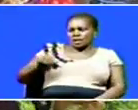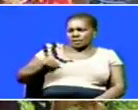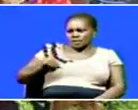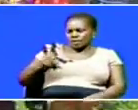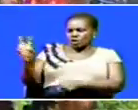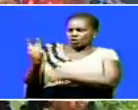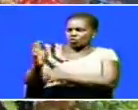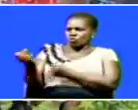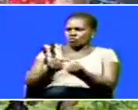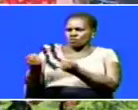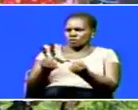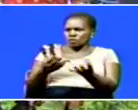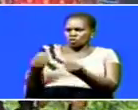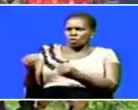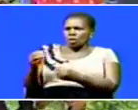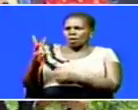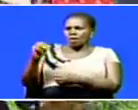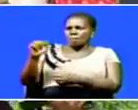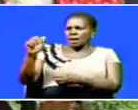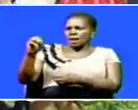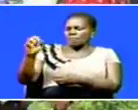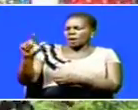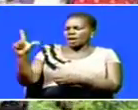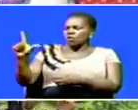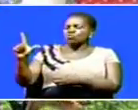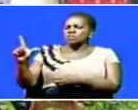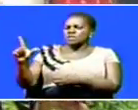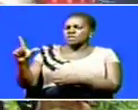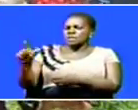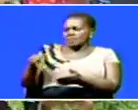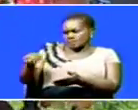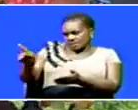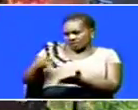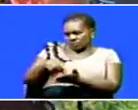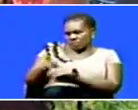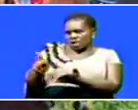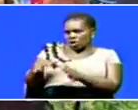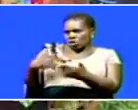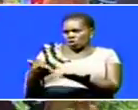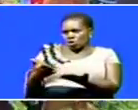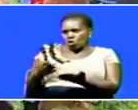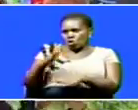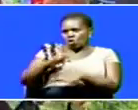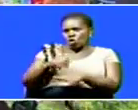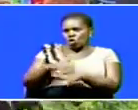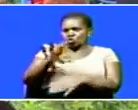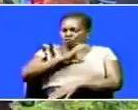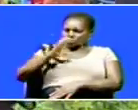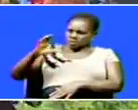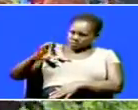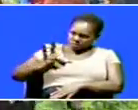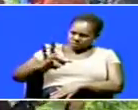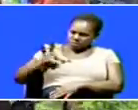Anatafuta gari, waperekwa kwa mamaruse. Yeye tu ndiye anatasimamia hiyo dawa. Ama atuabia atuite tu kama komiti, tukae chini